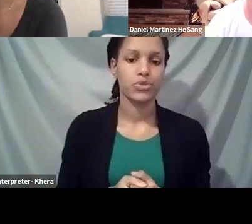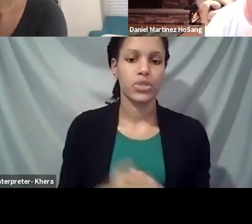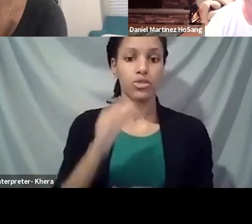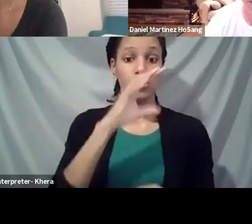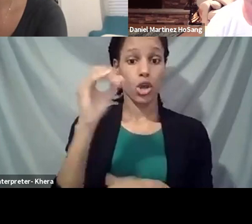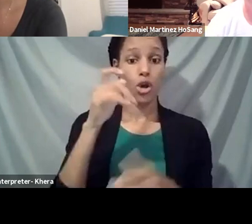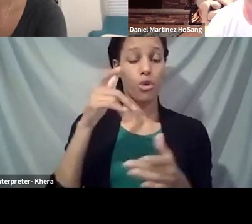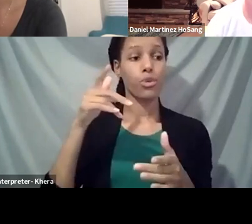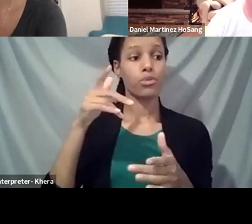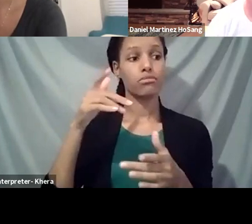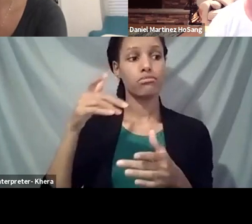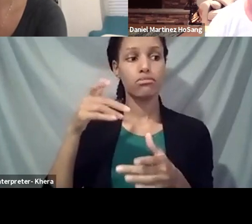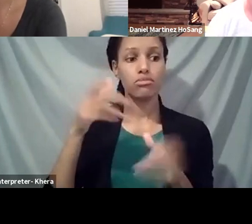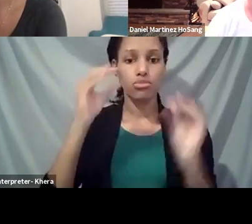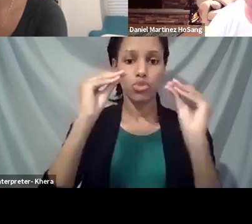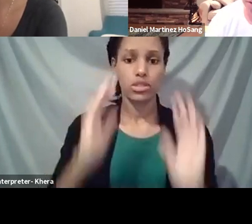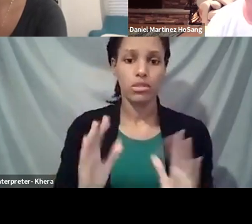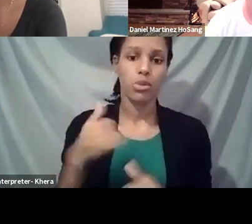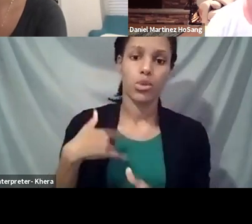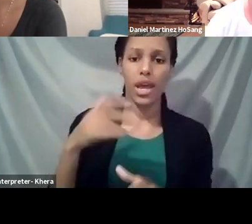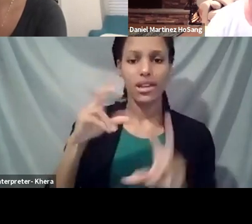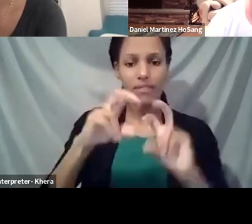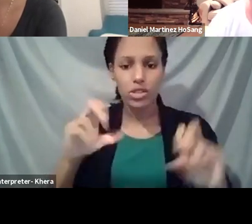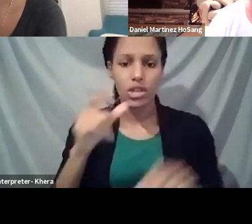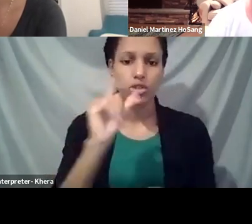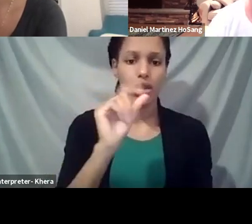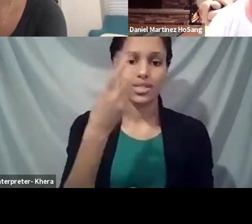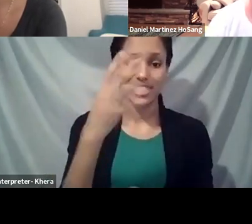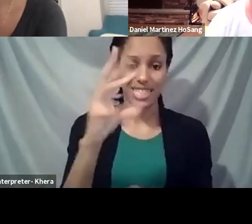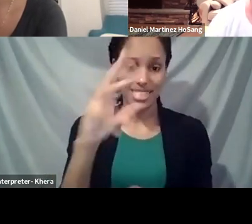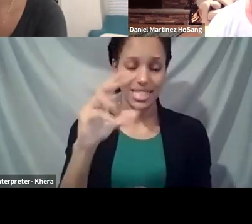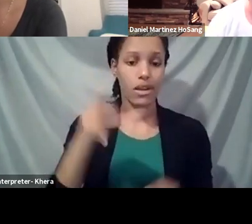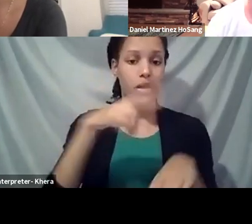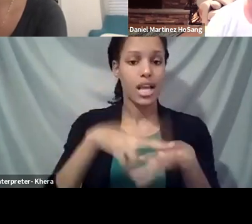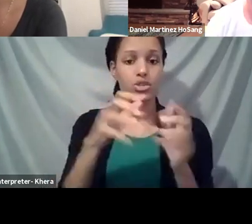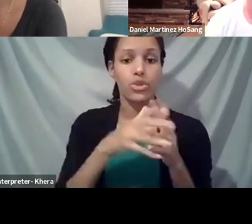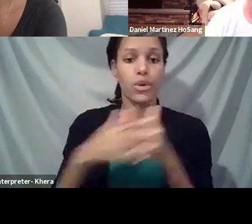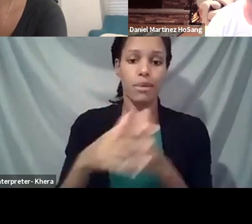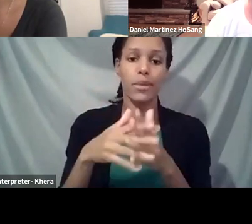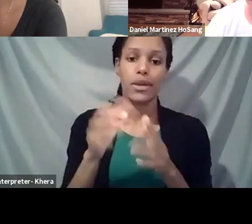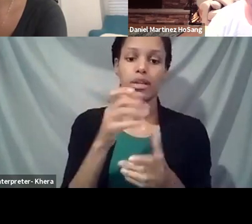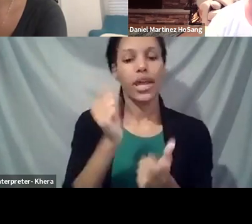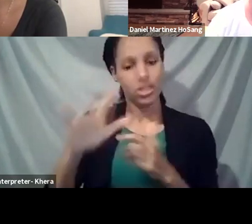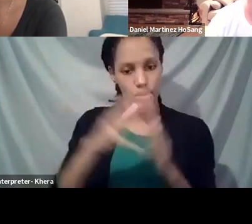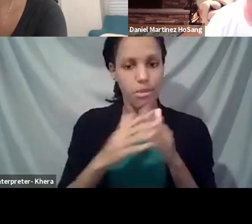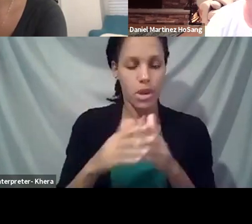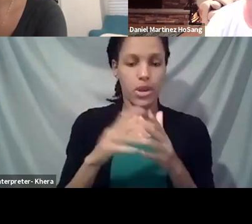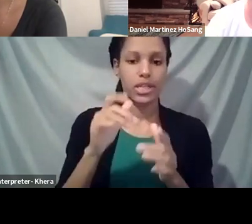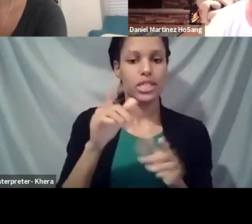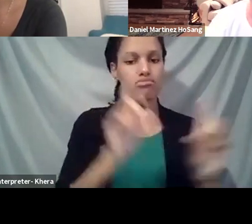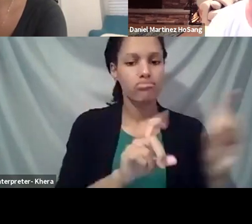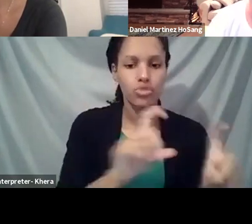Survey, a really important, innovative survey that produced all of this really critical data that formed the basis for many,